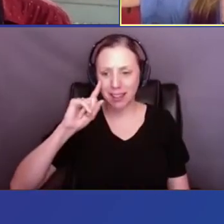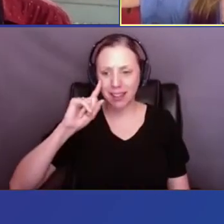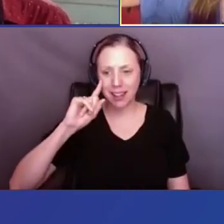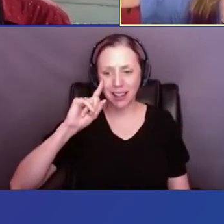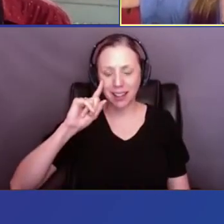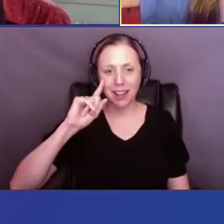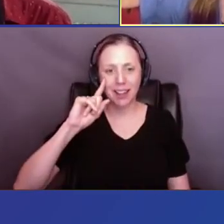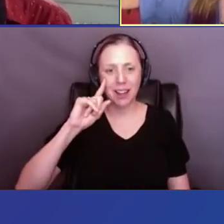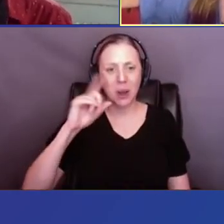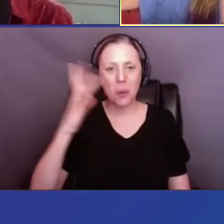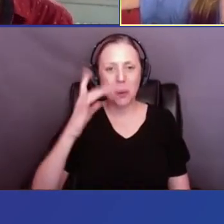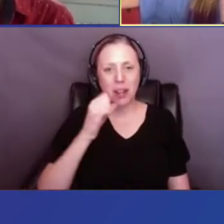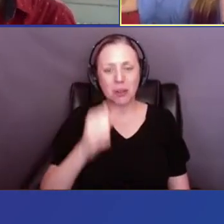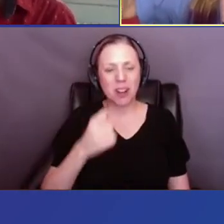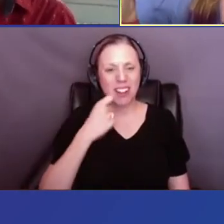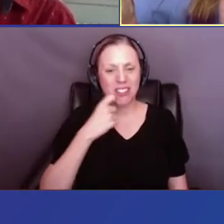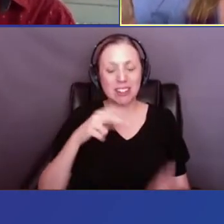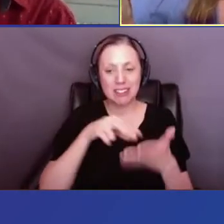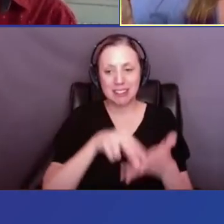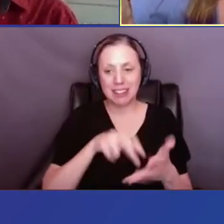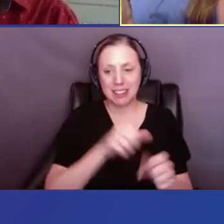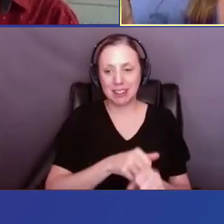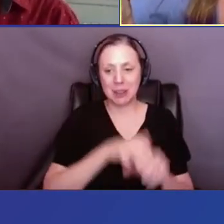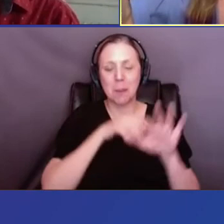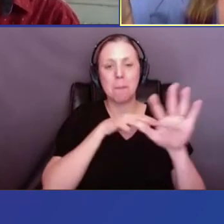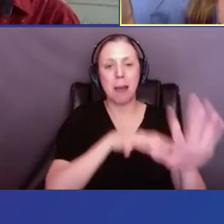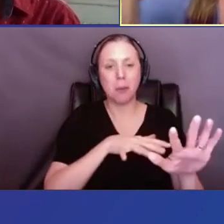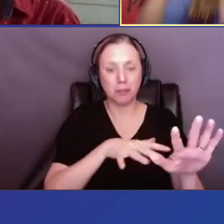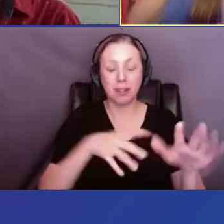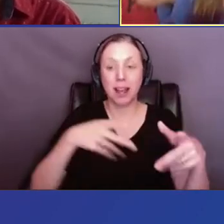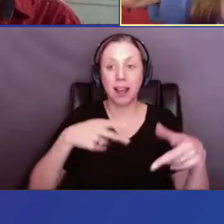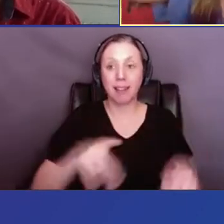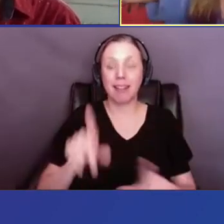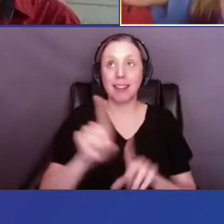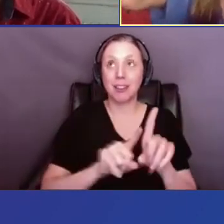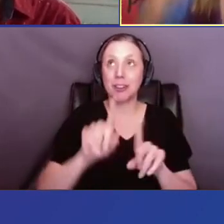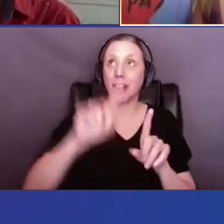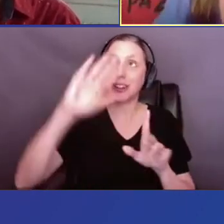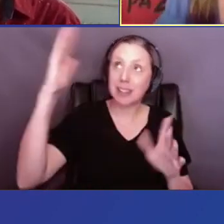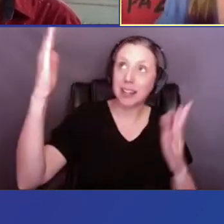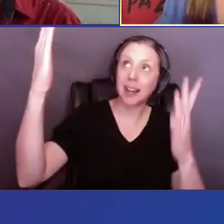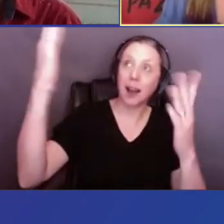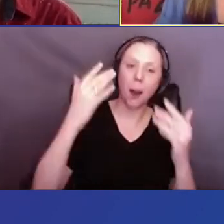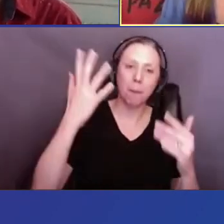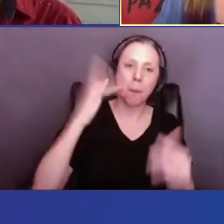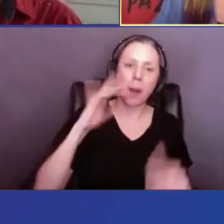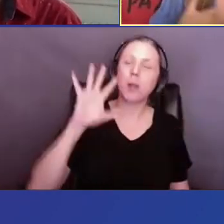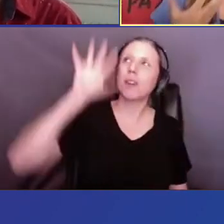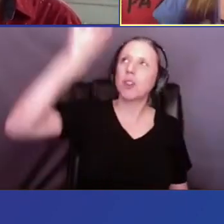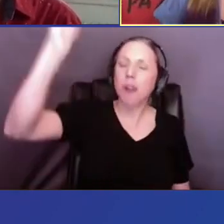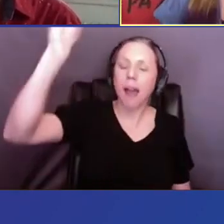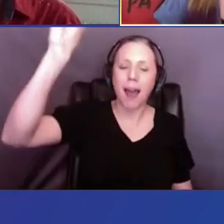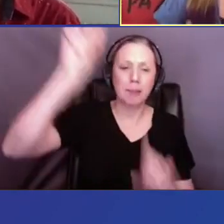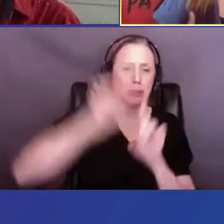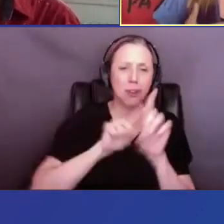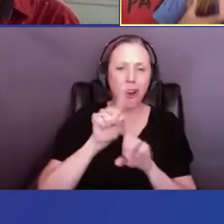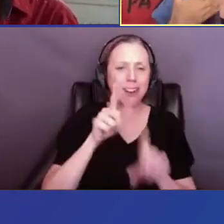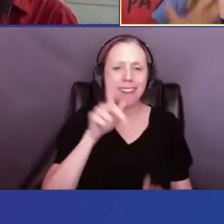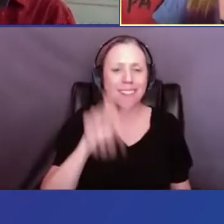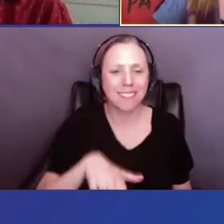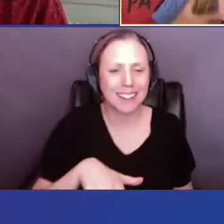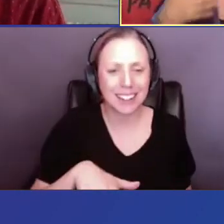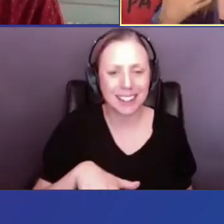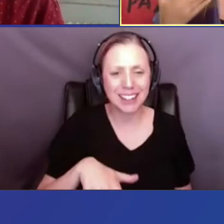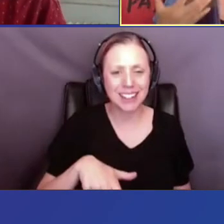the mountain and let the star come to you? Why you have to grab it and the lose of maybe